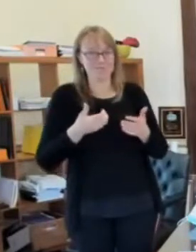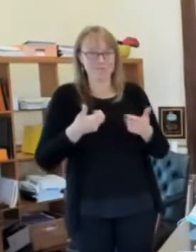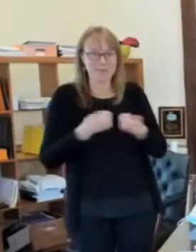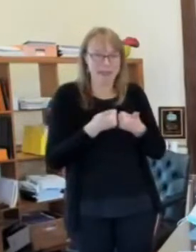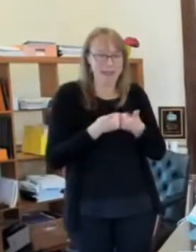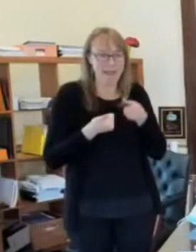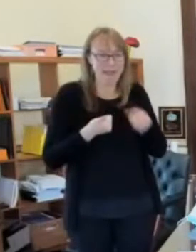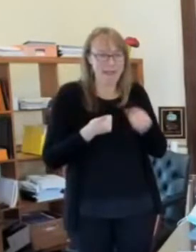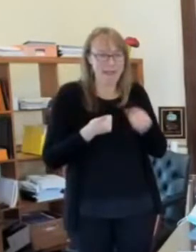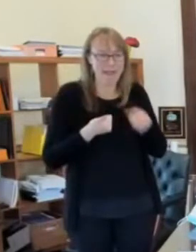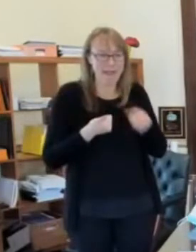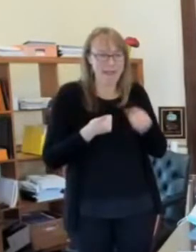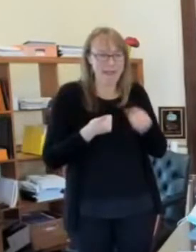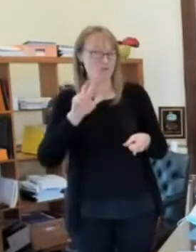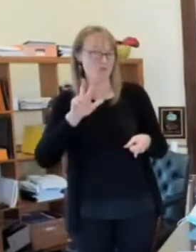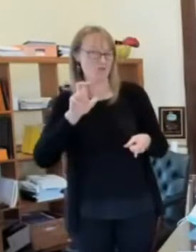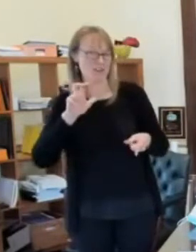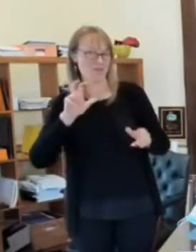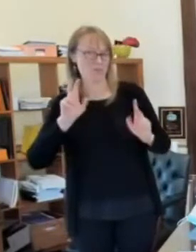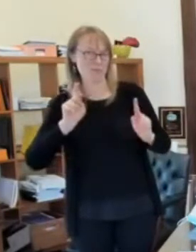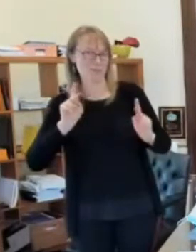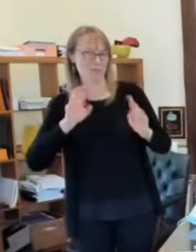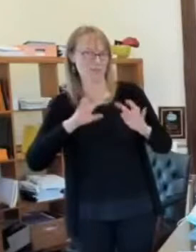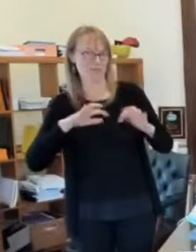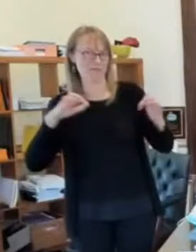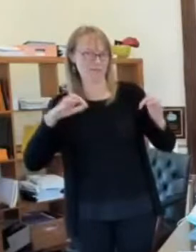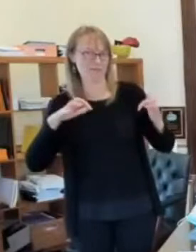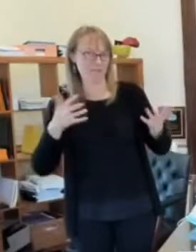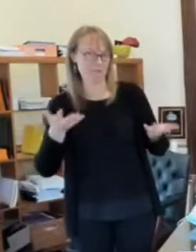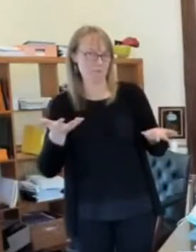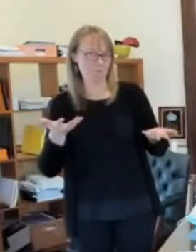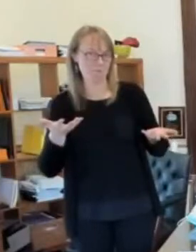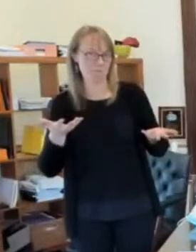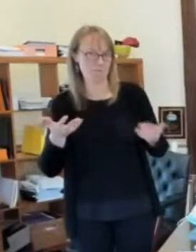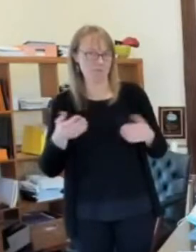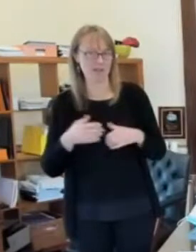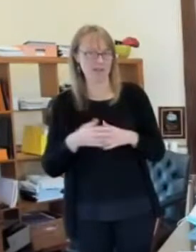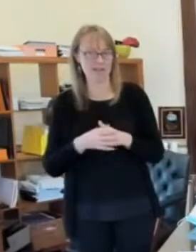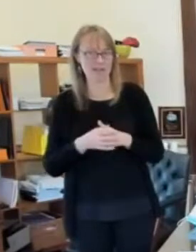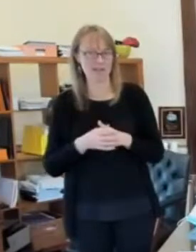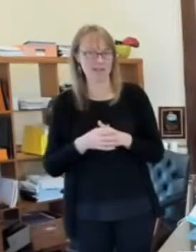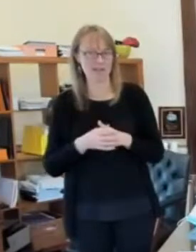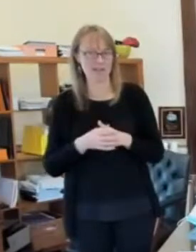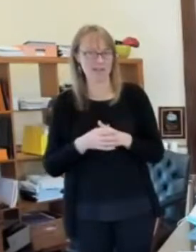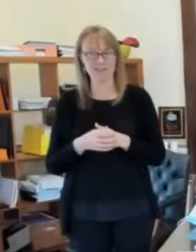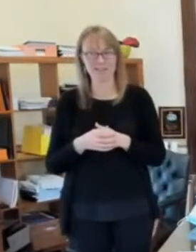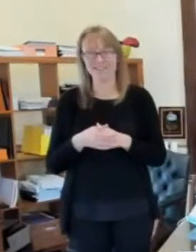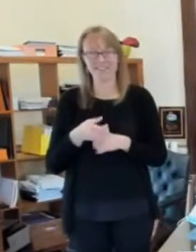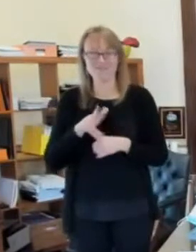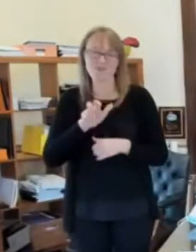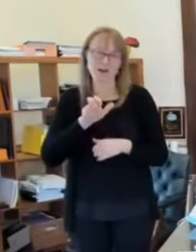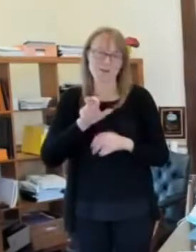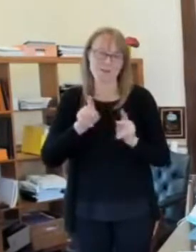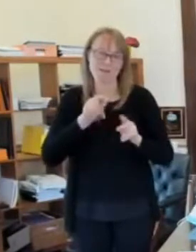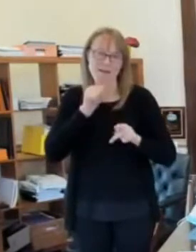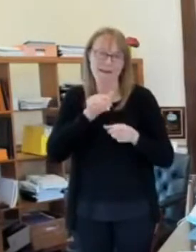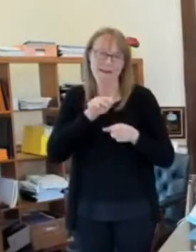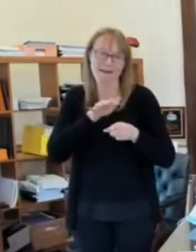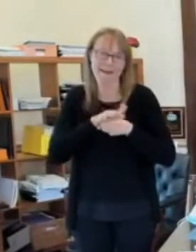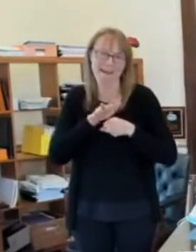obviously that's not what that's not enough, and that's not what they want to do. But